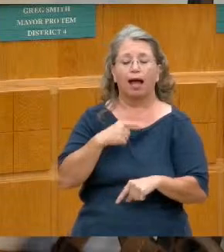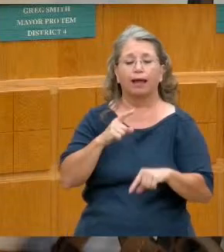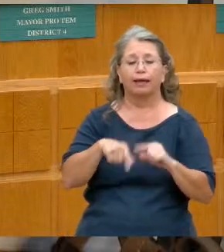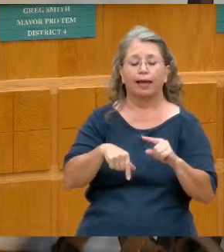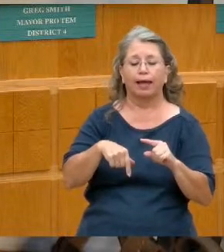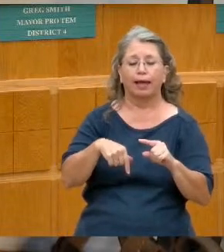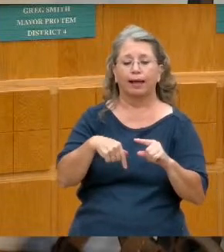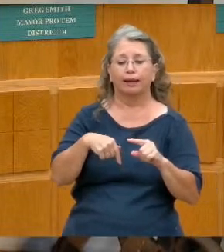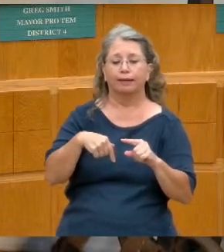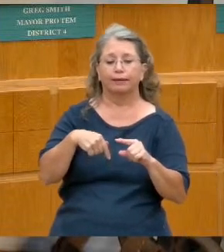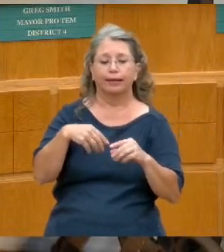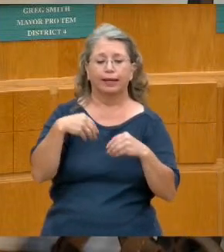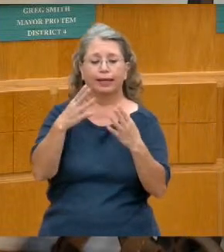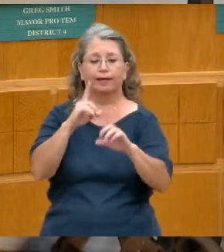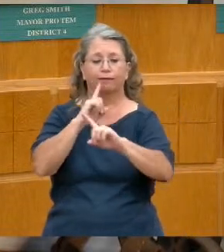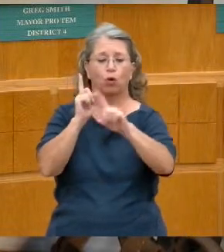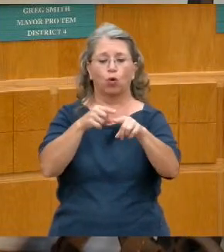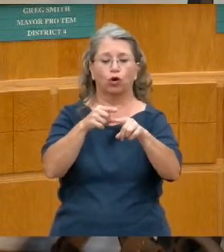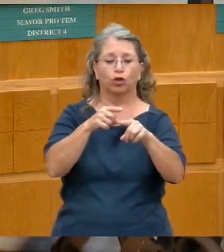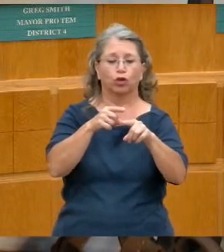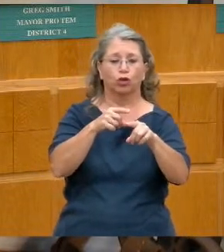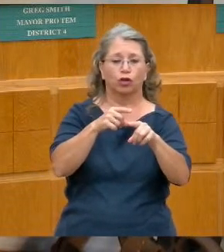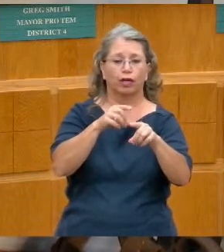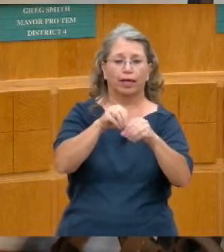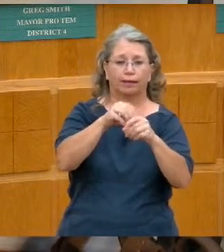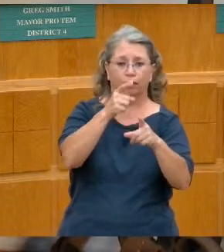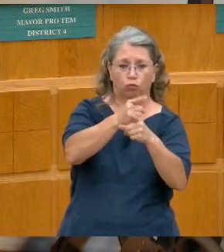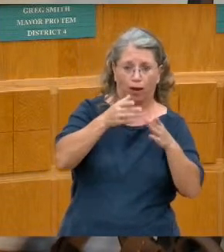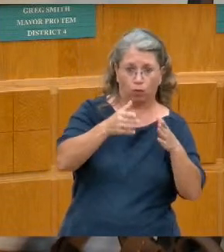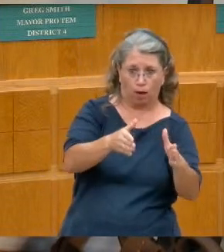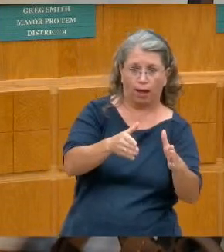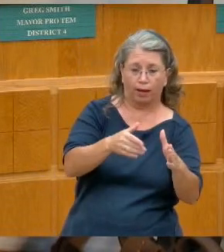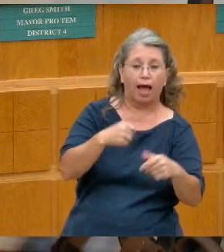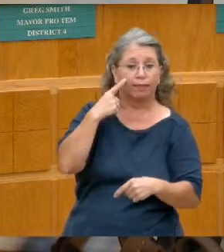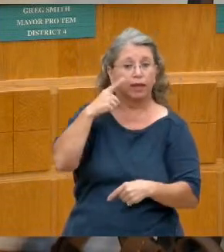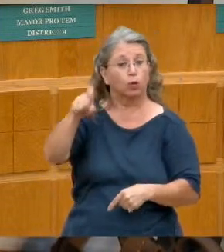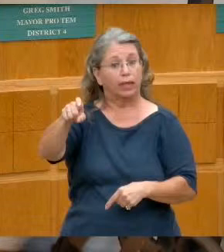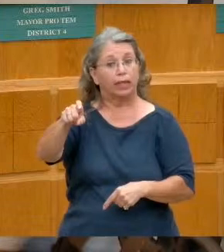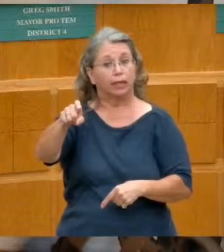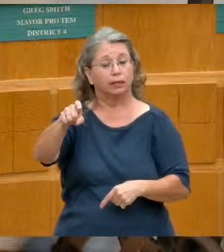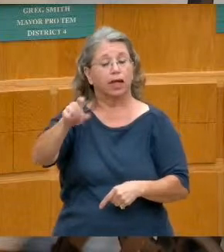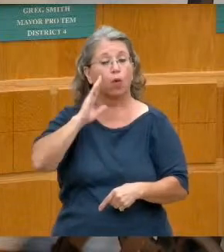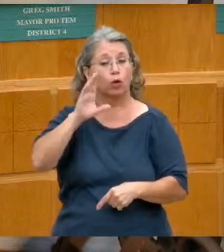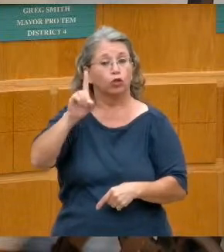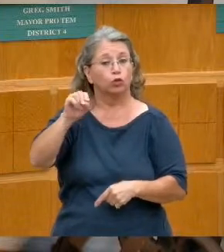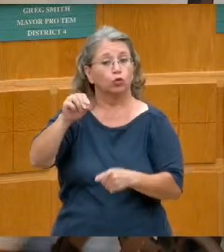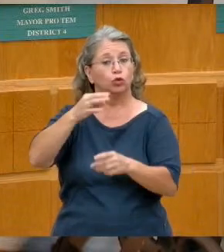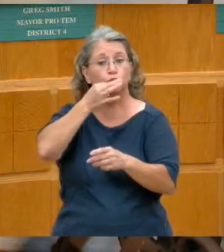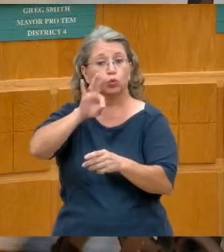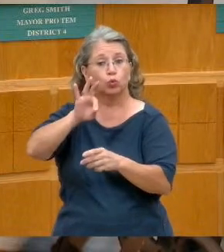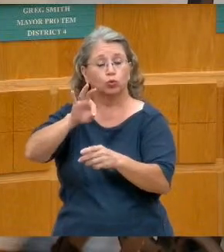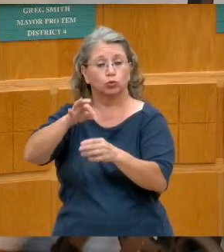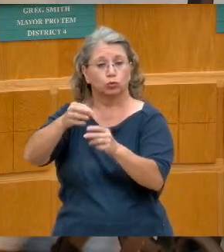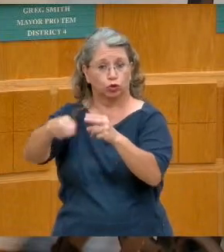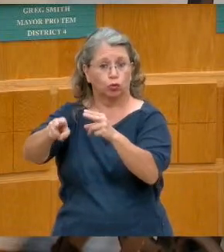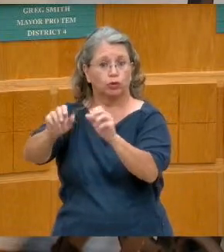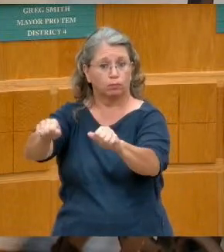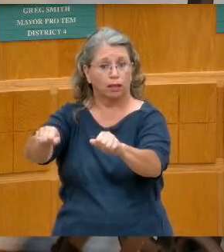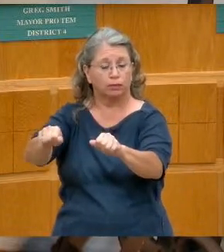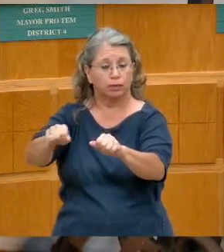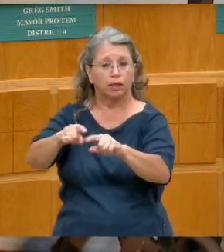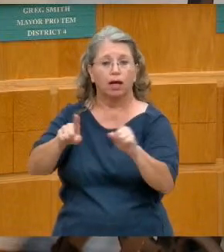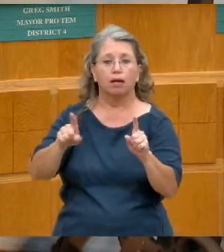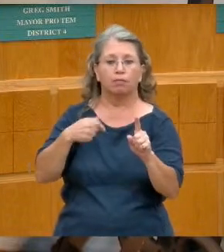I believe one is needed, and I'd like to get one as soon as possible, but I also think I need to work throughout the weekend